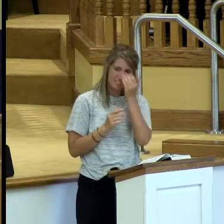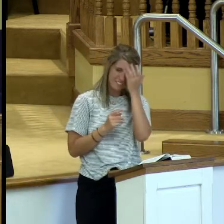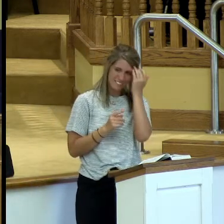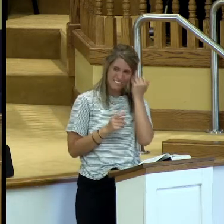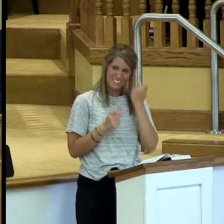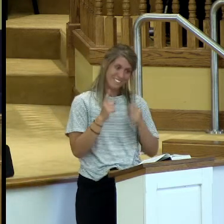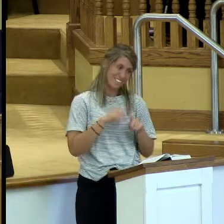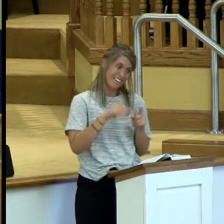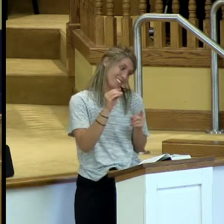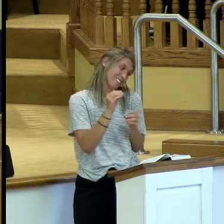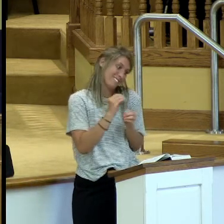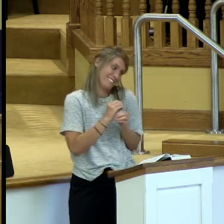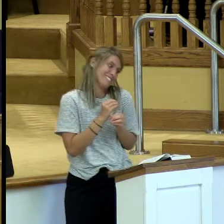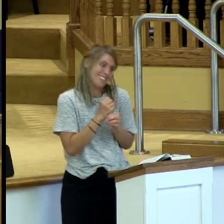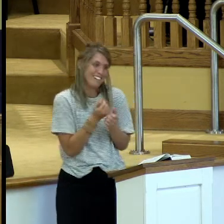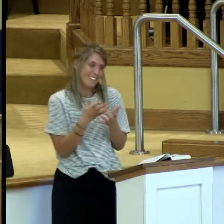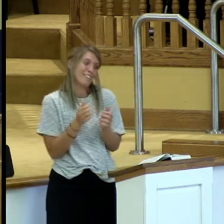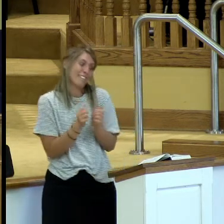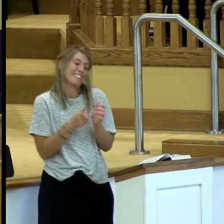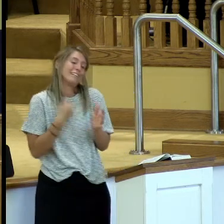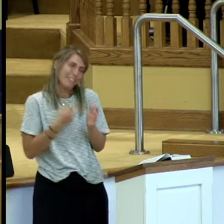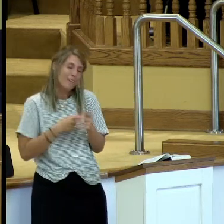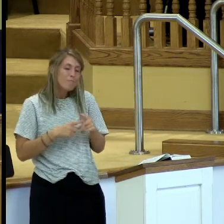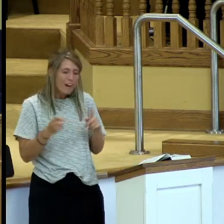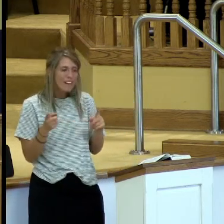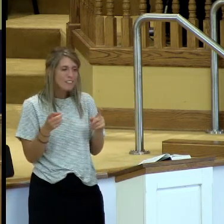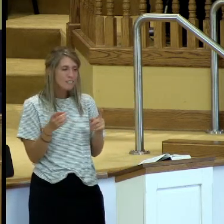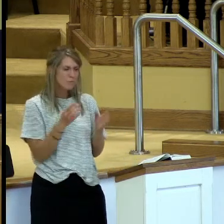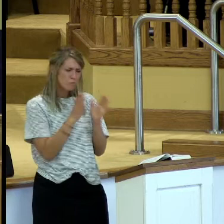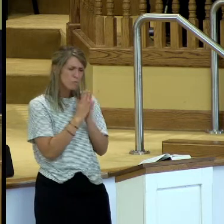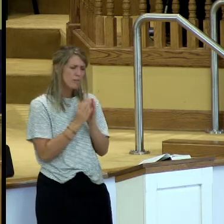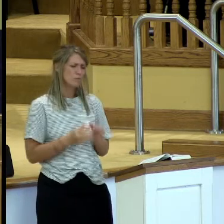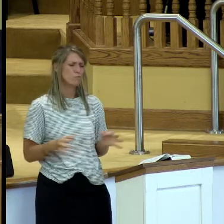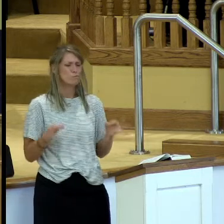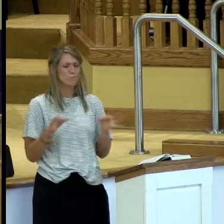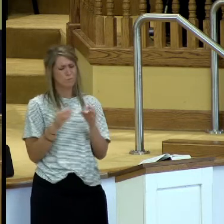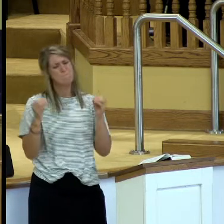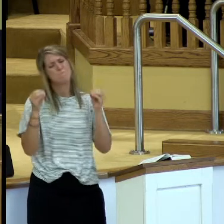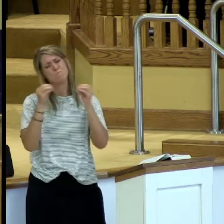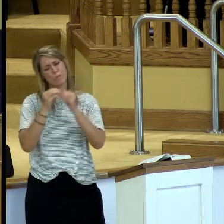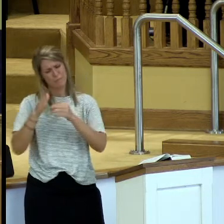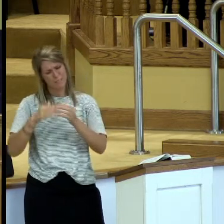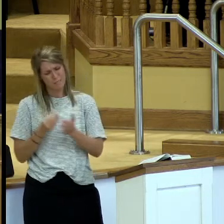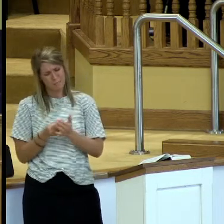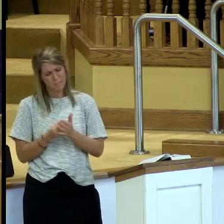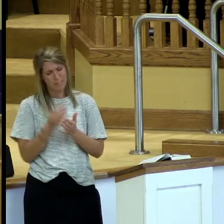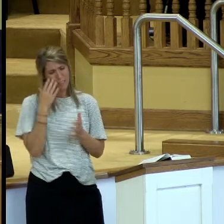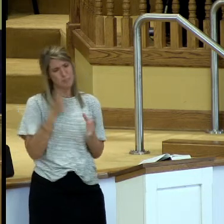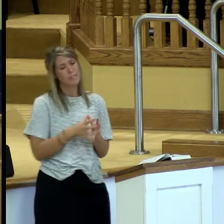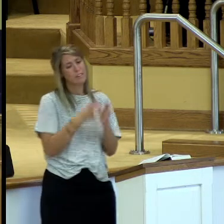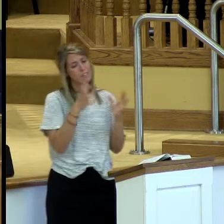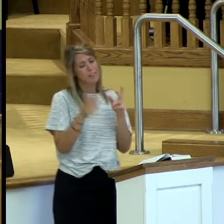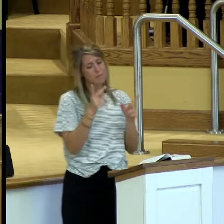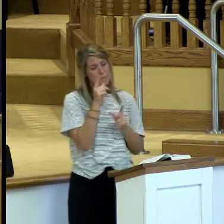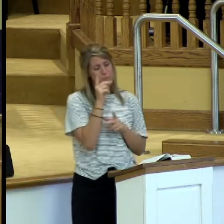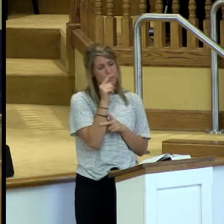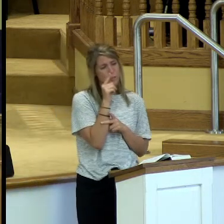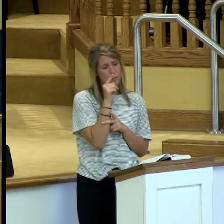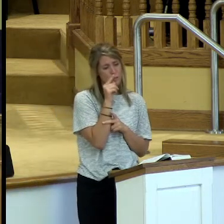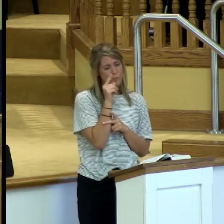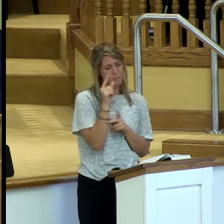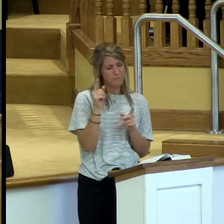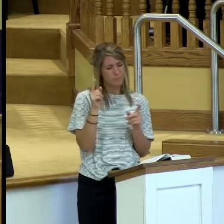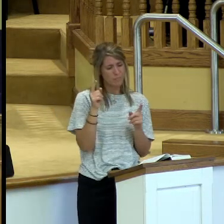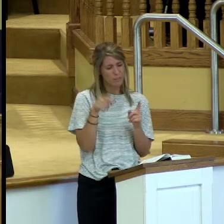with it, but it reaches way more than a dollar ever will. I know there's going to be a lot of people that are passing